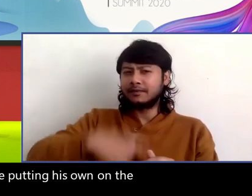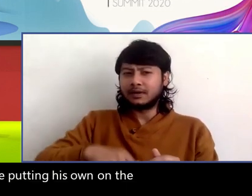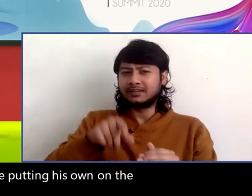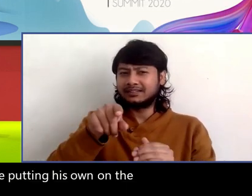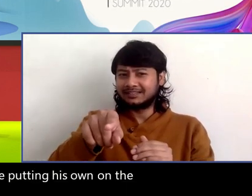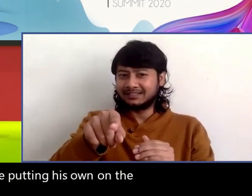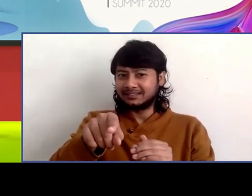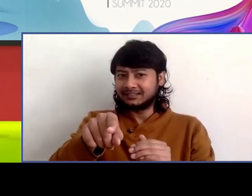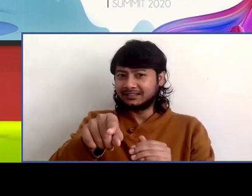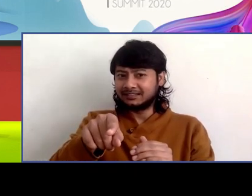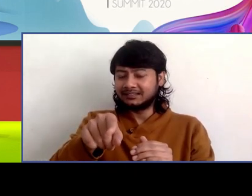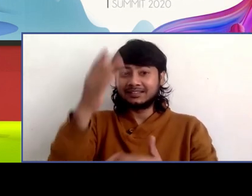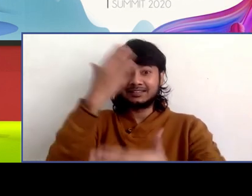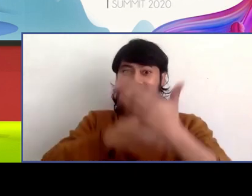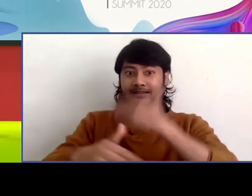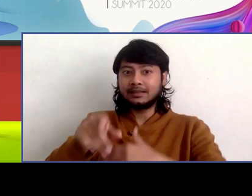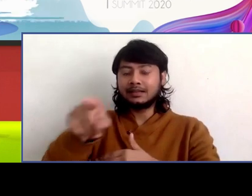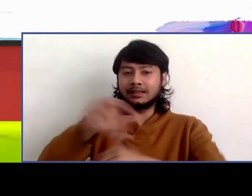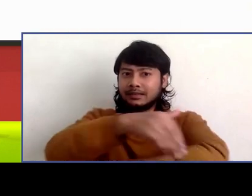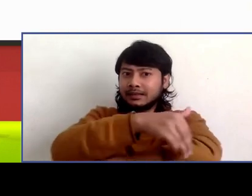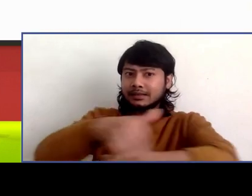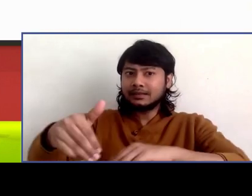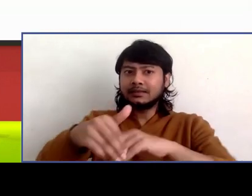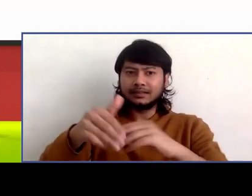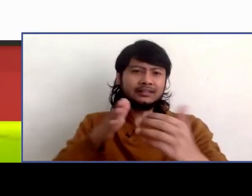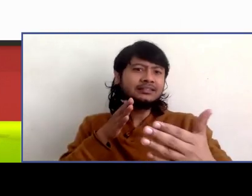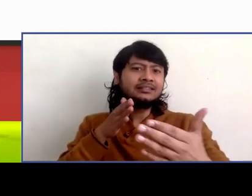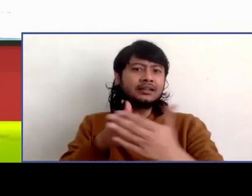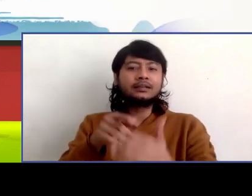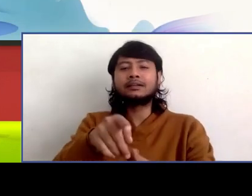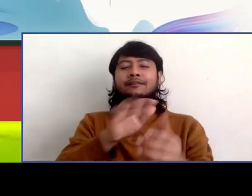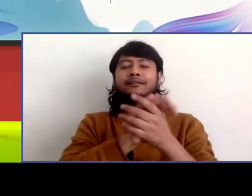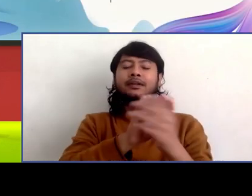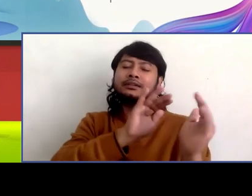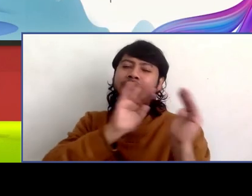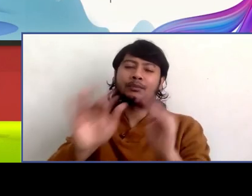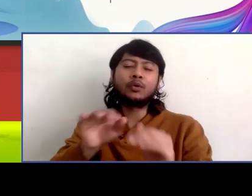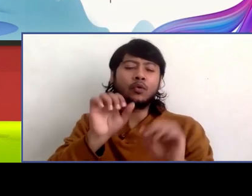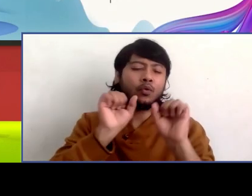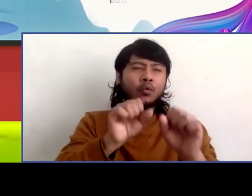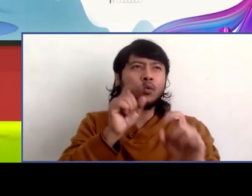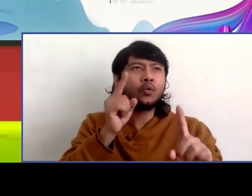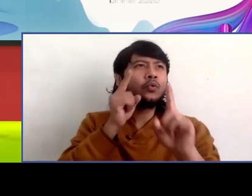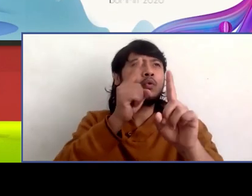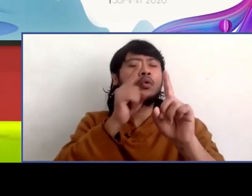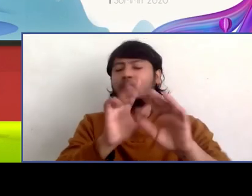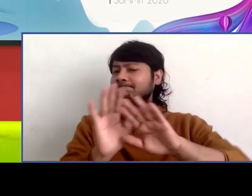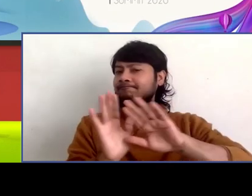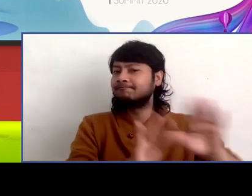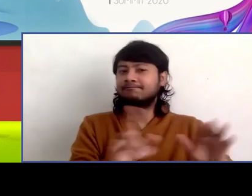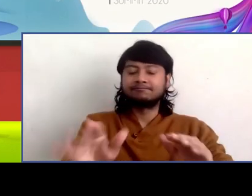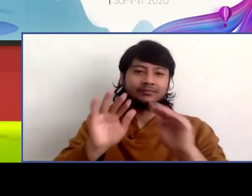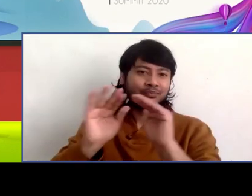you into the story of Ashwin and Bharat.